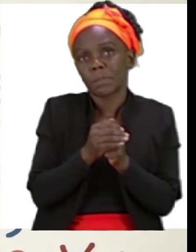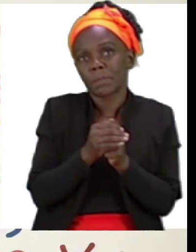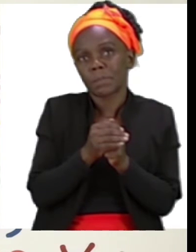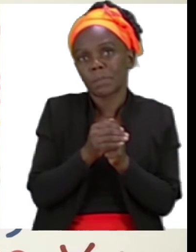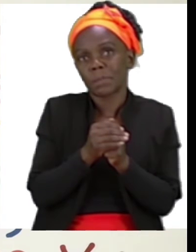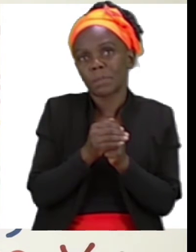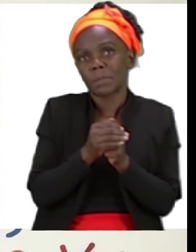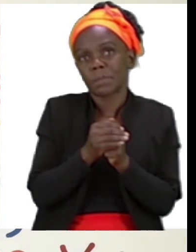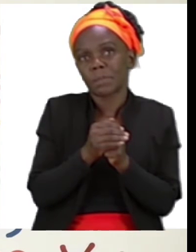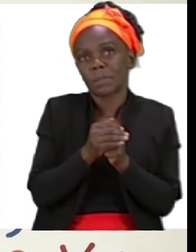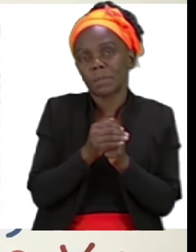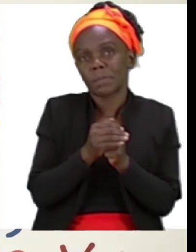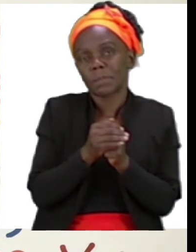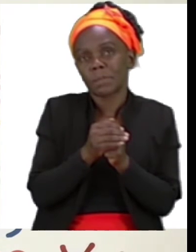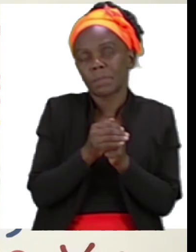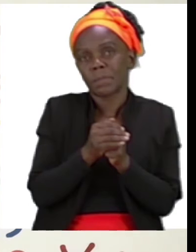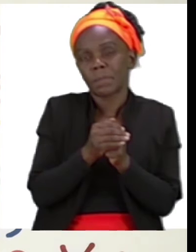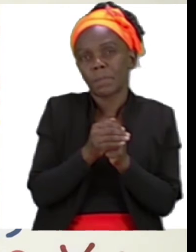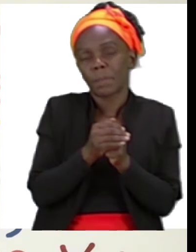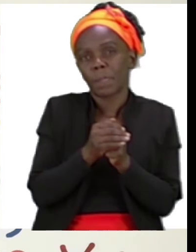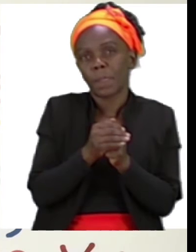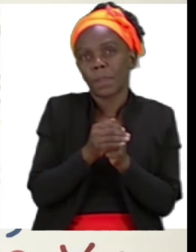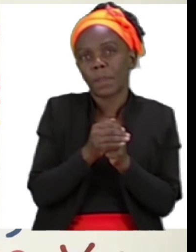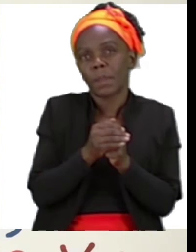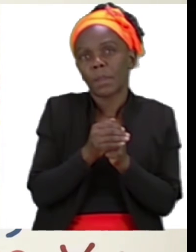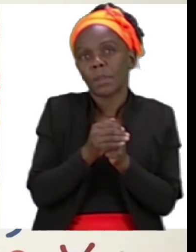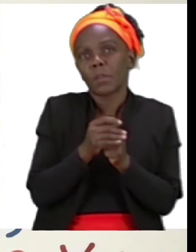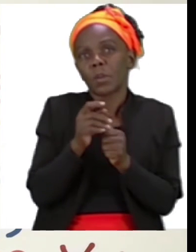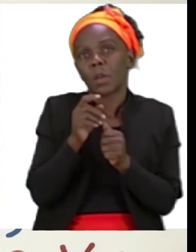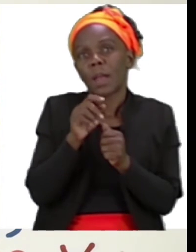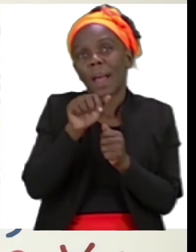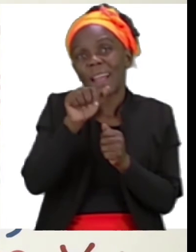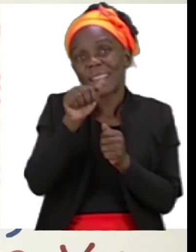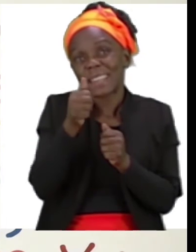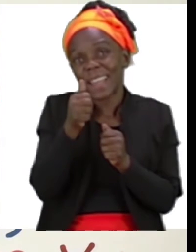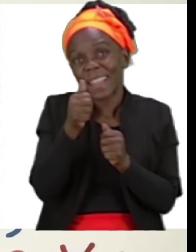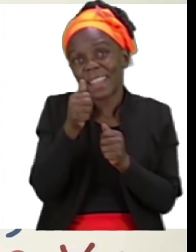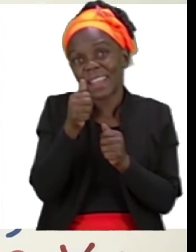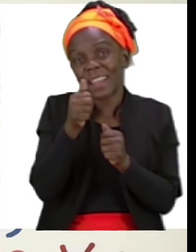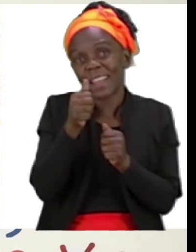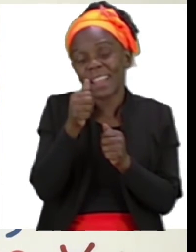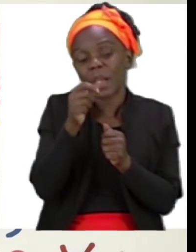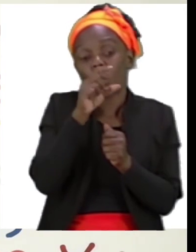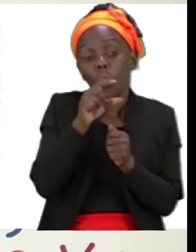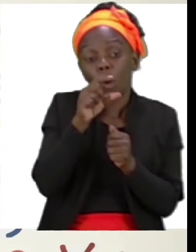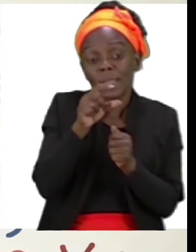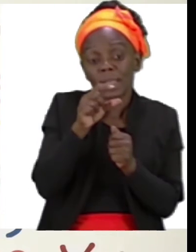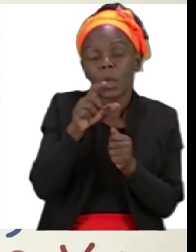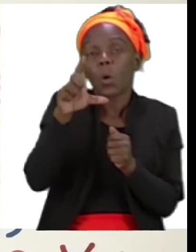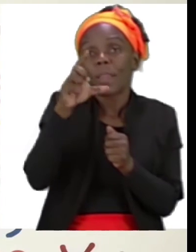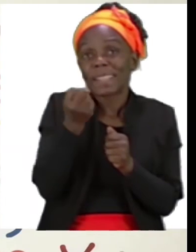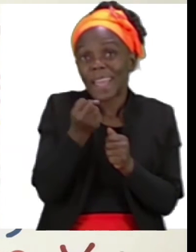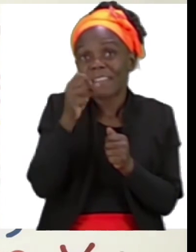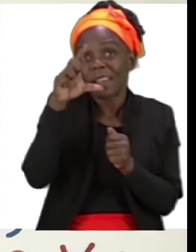it with the I. So we are now going to choose, is it Tom's or is